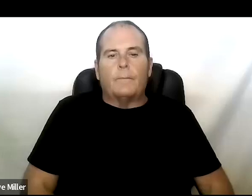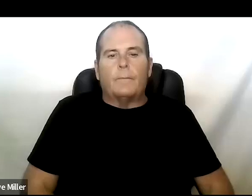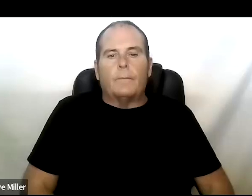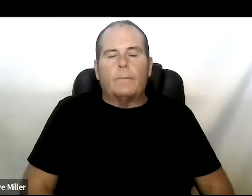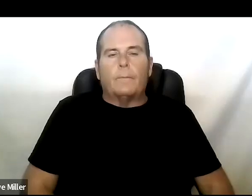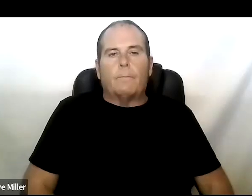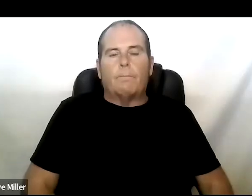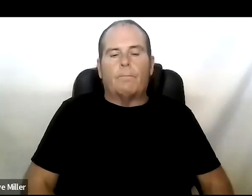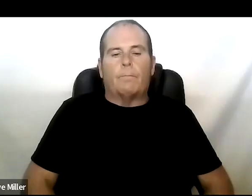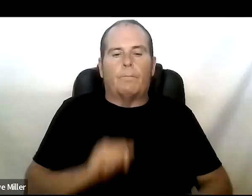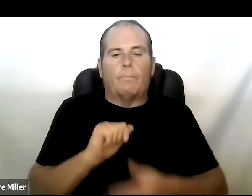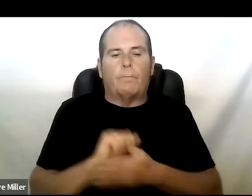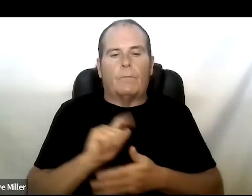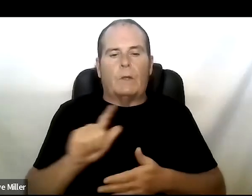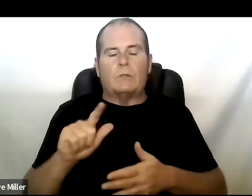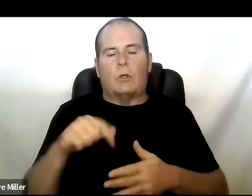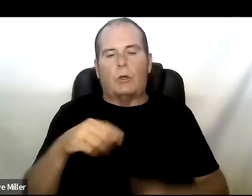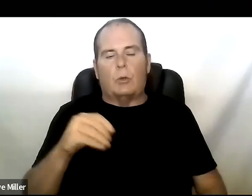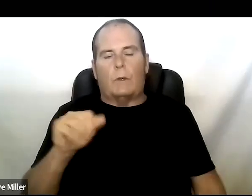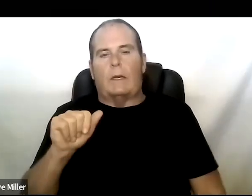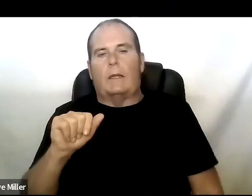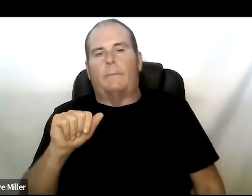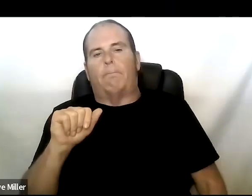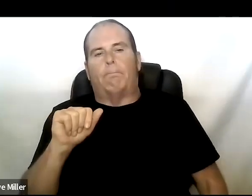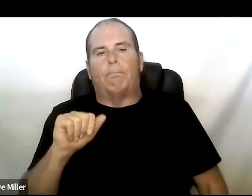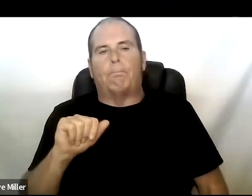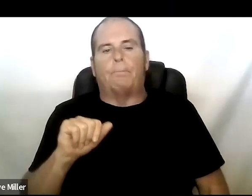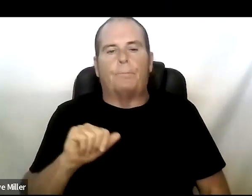That's all the chat or the Q&A, I mean.